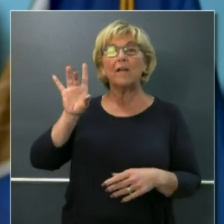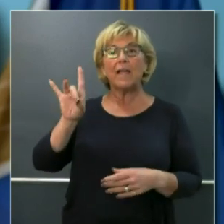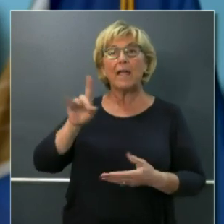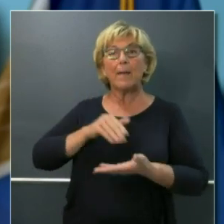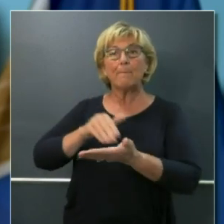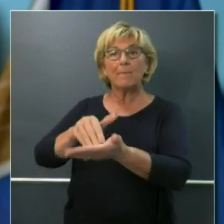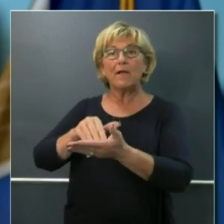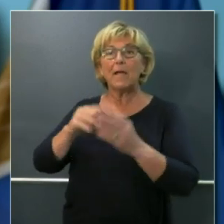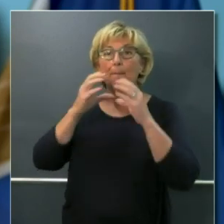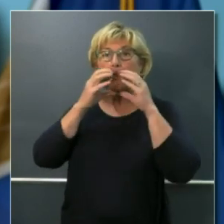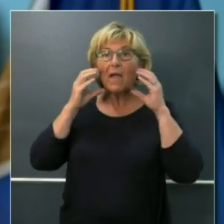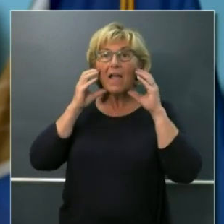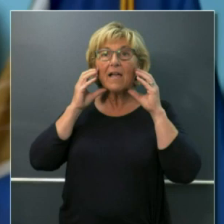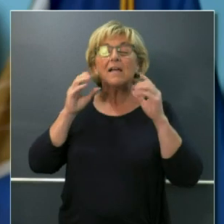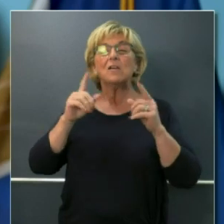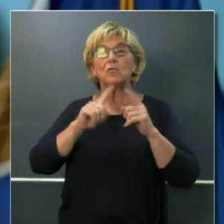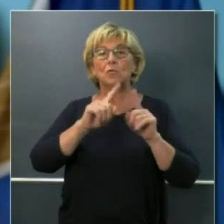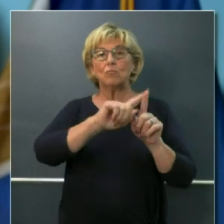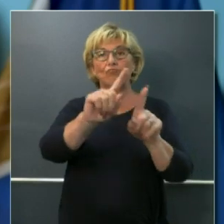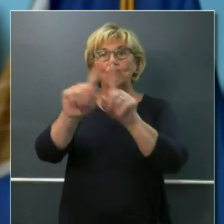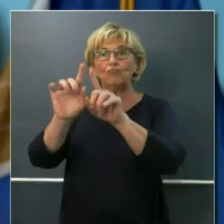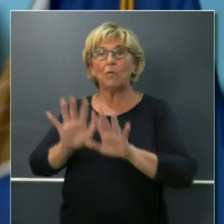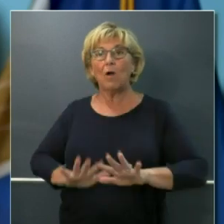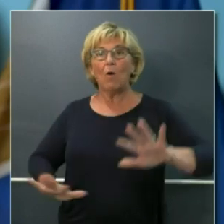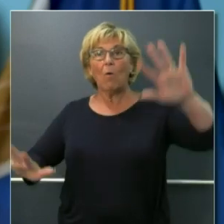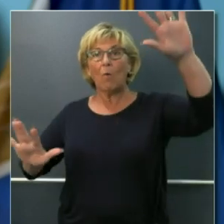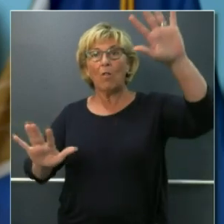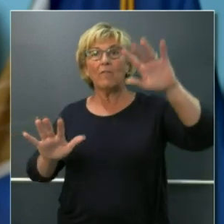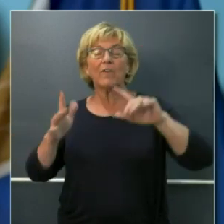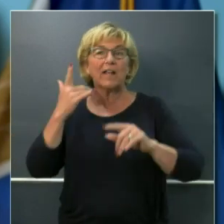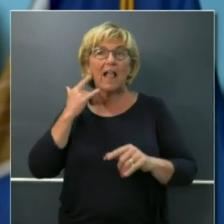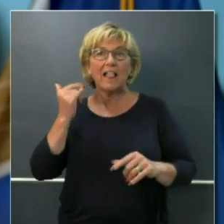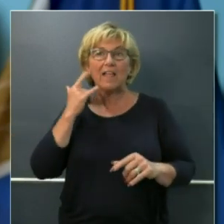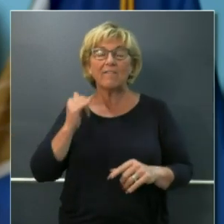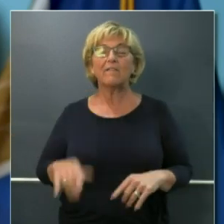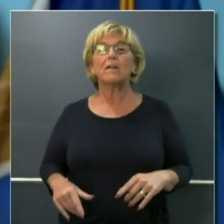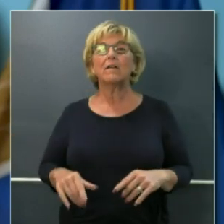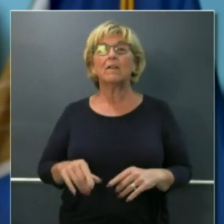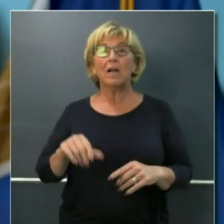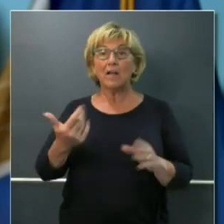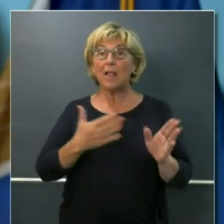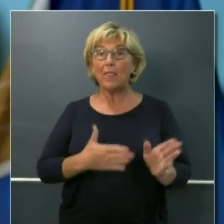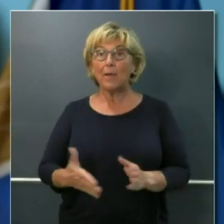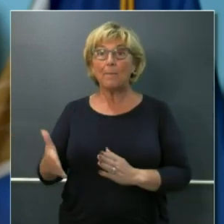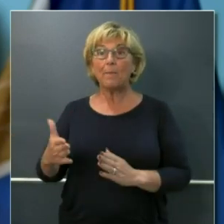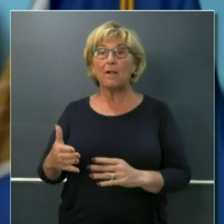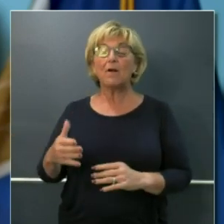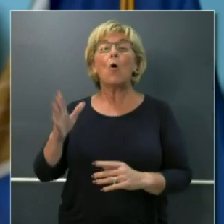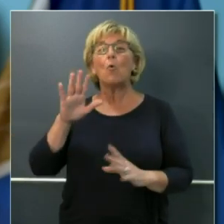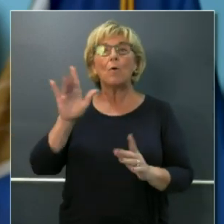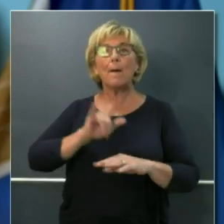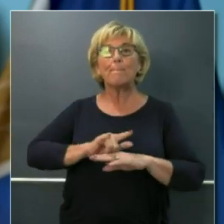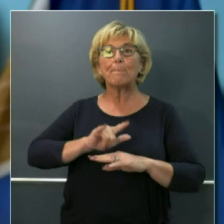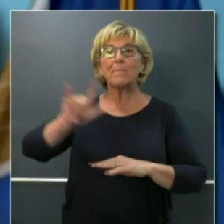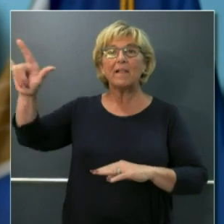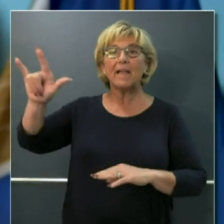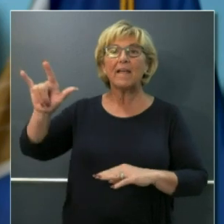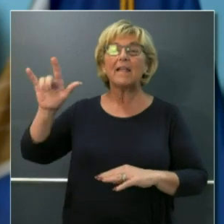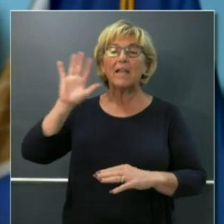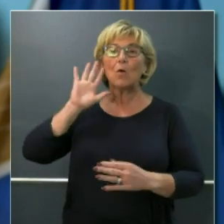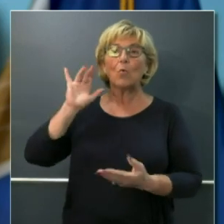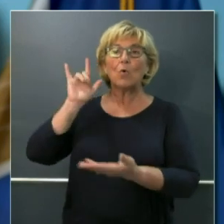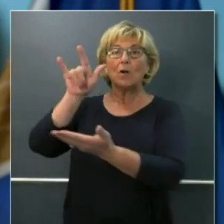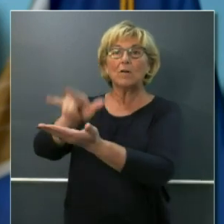million masks to our regional sites throughout the state of California. Another plane is literally taking off today. We'll be